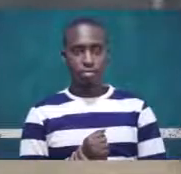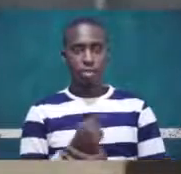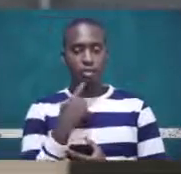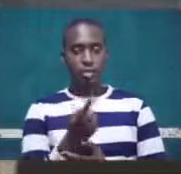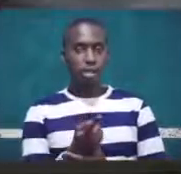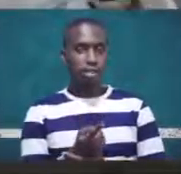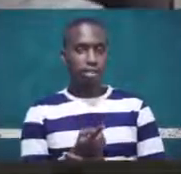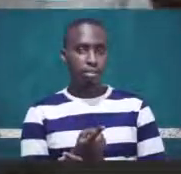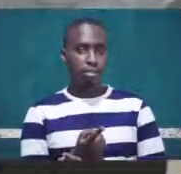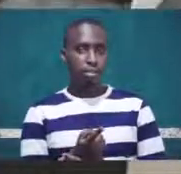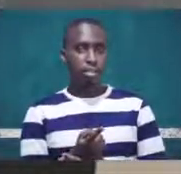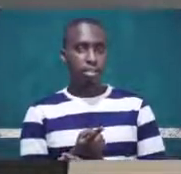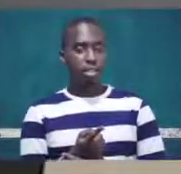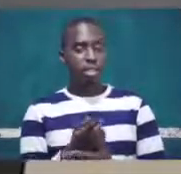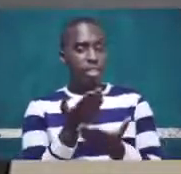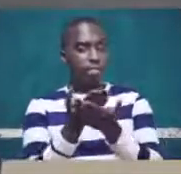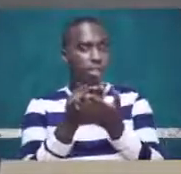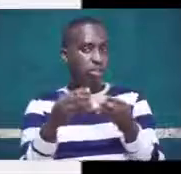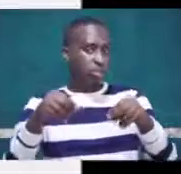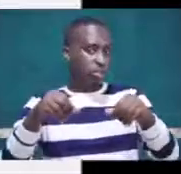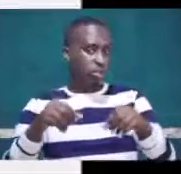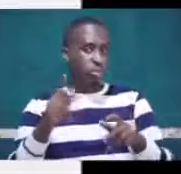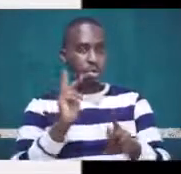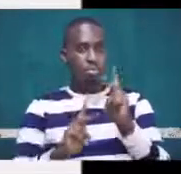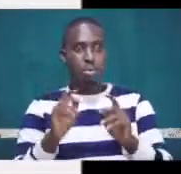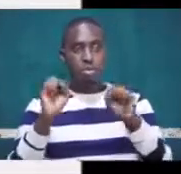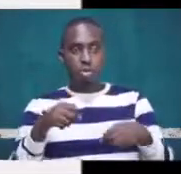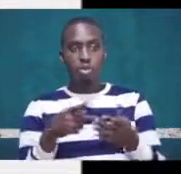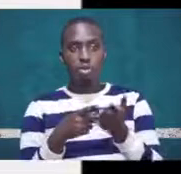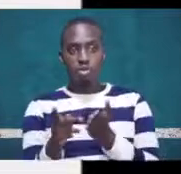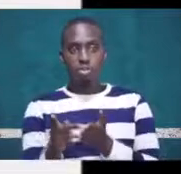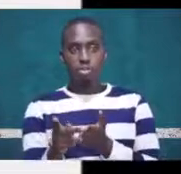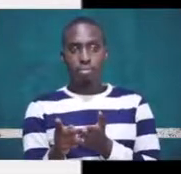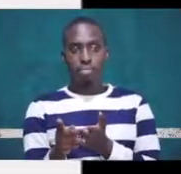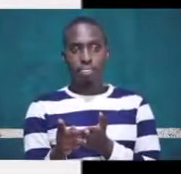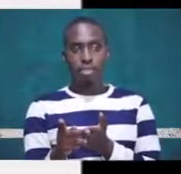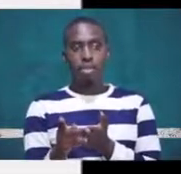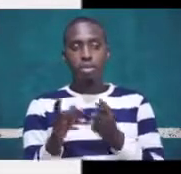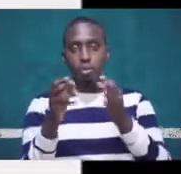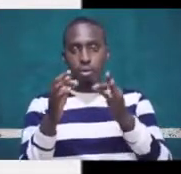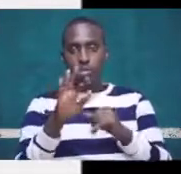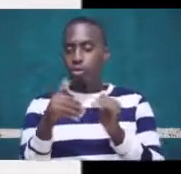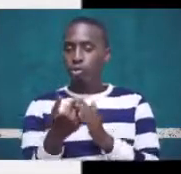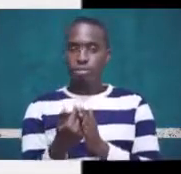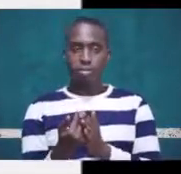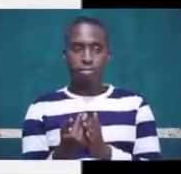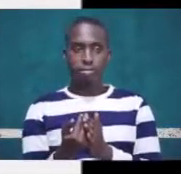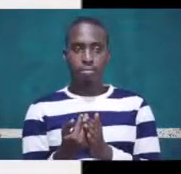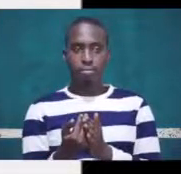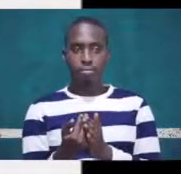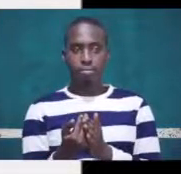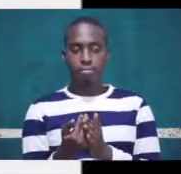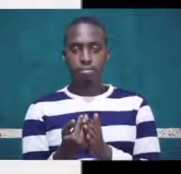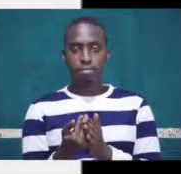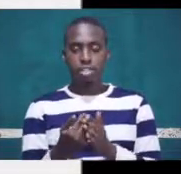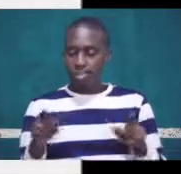So the demand for salt, people tend to buy the same quantity of salt at whatever price. Tend to buy the